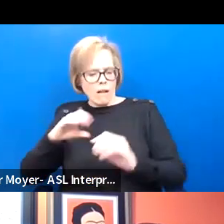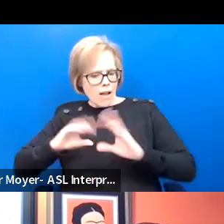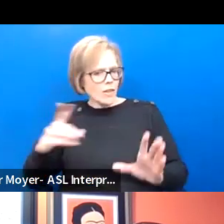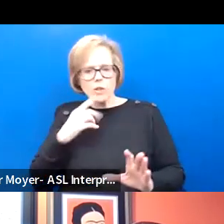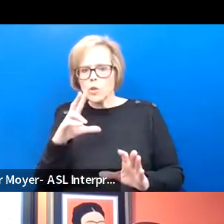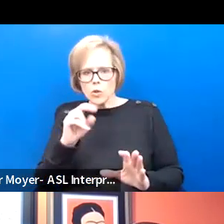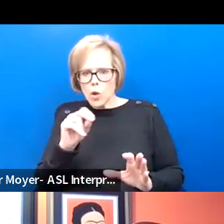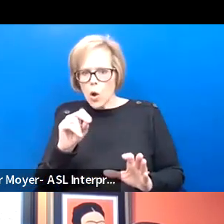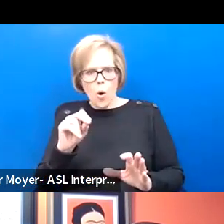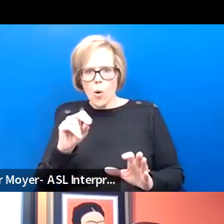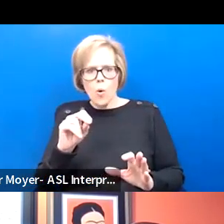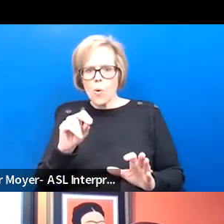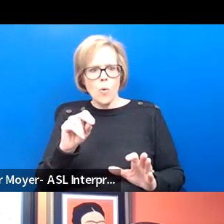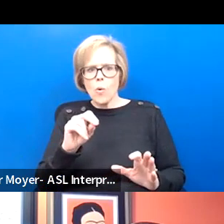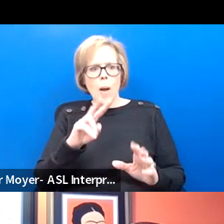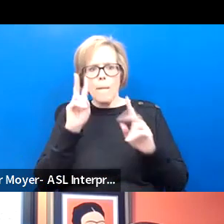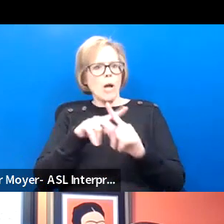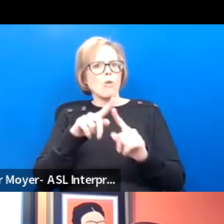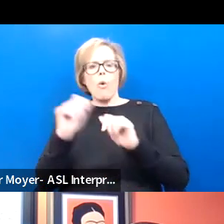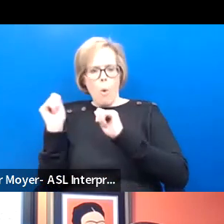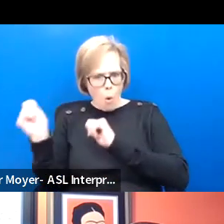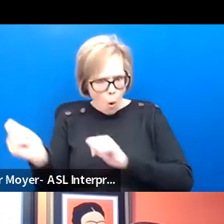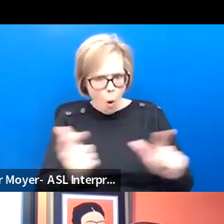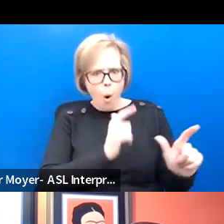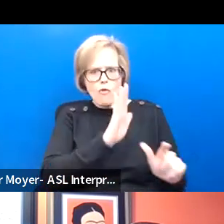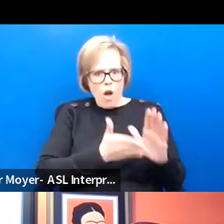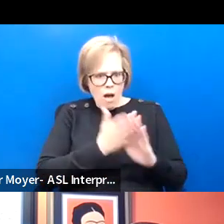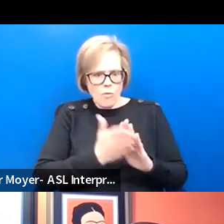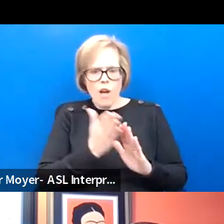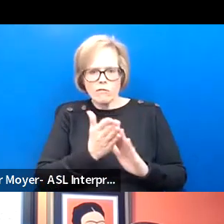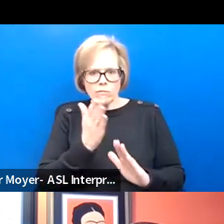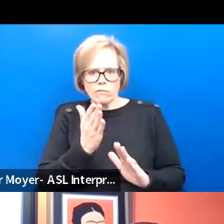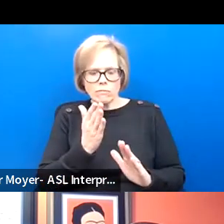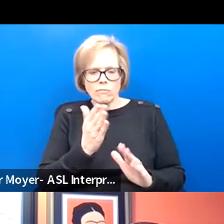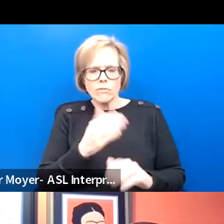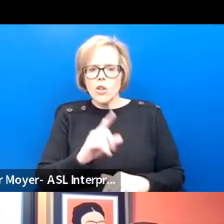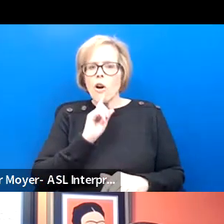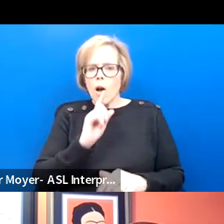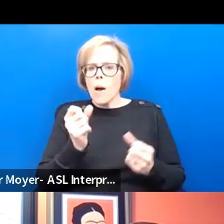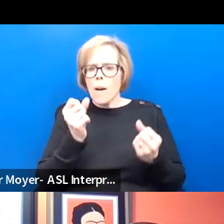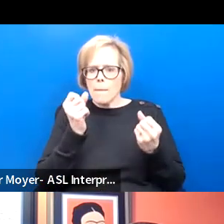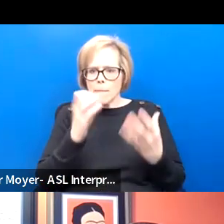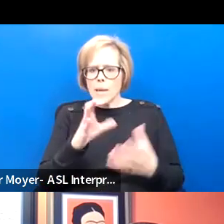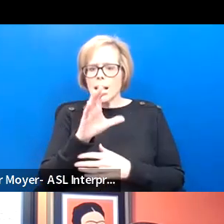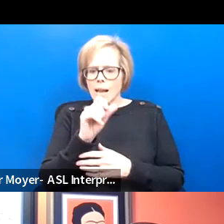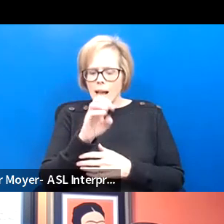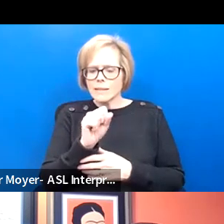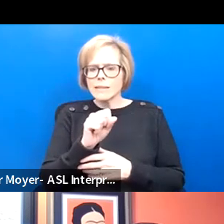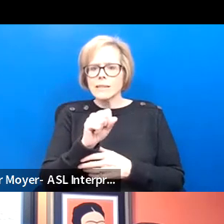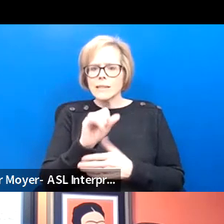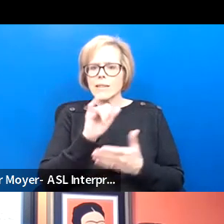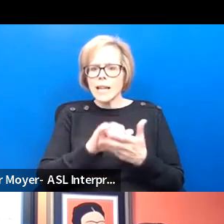be the broadest possible application of all of the operations. And so there's a lot of cases on this explaining that it's a